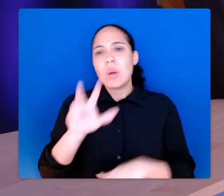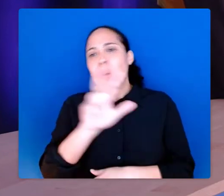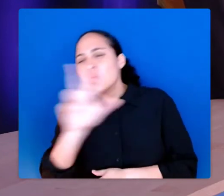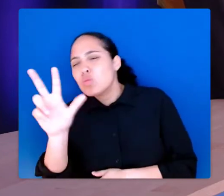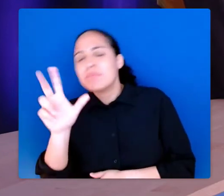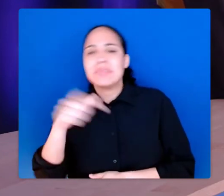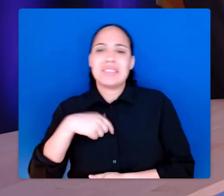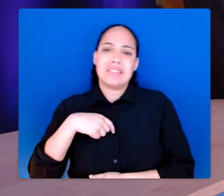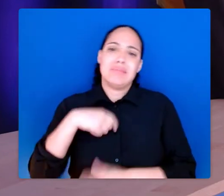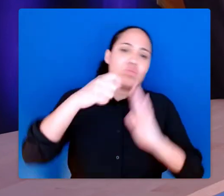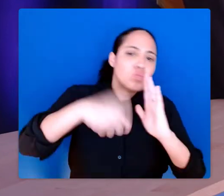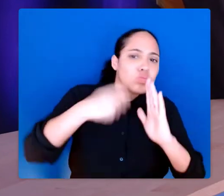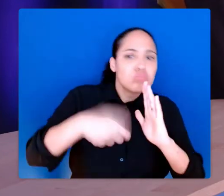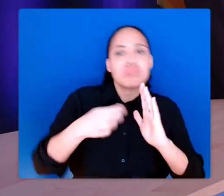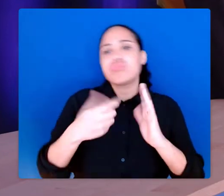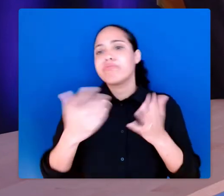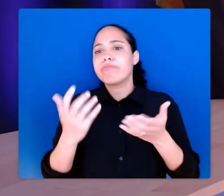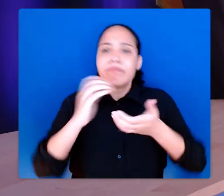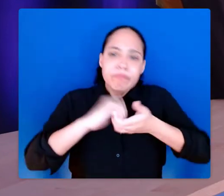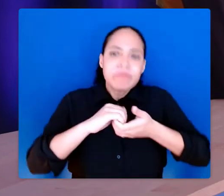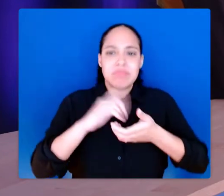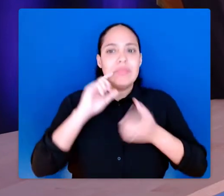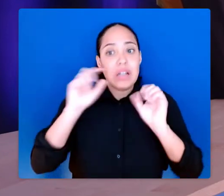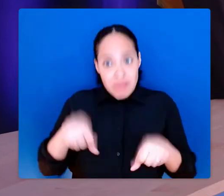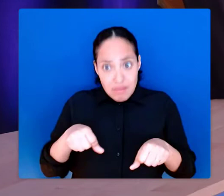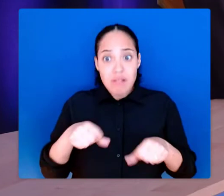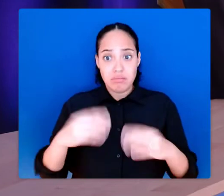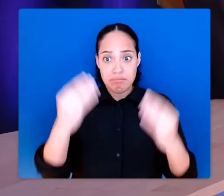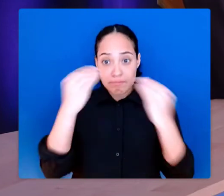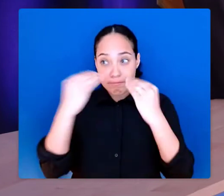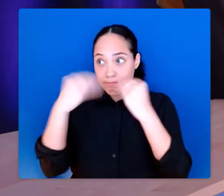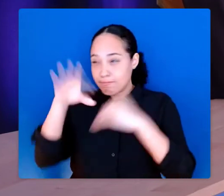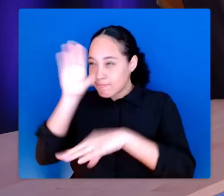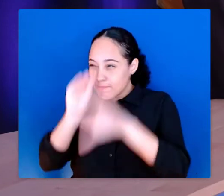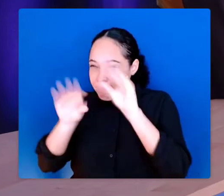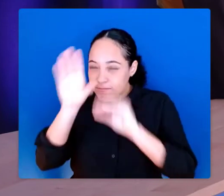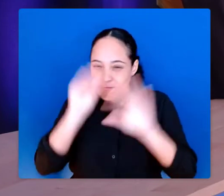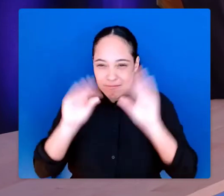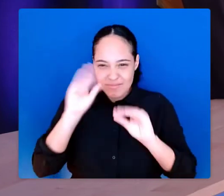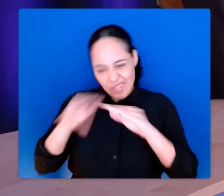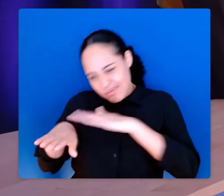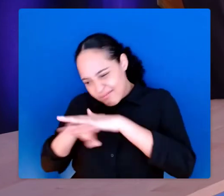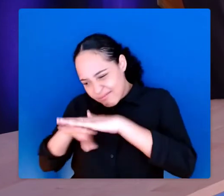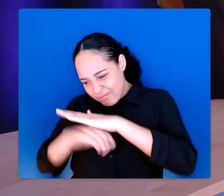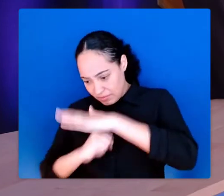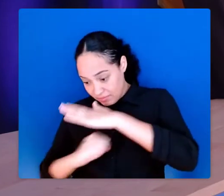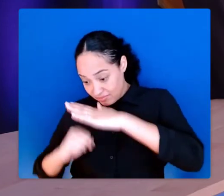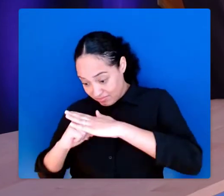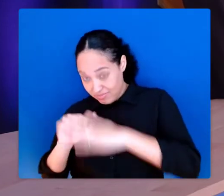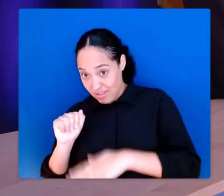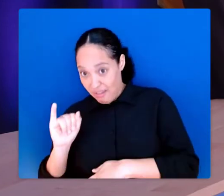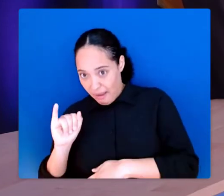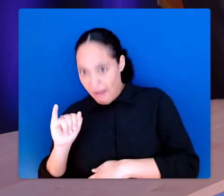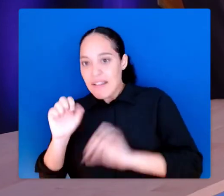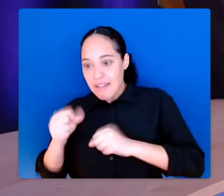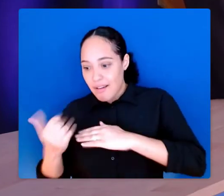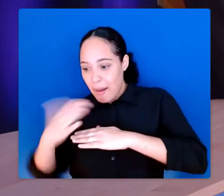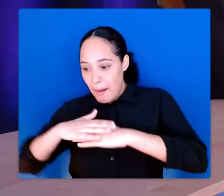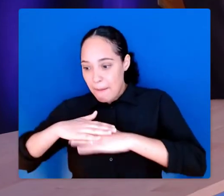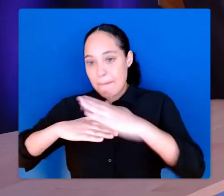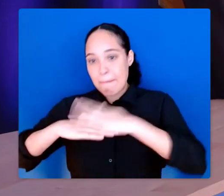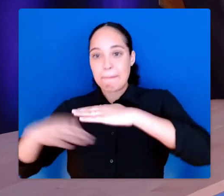Microsoft, right? So we were hacking alongside Microsoft employees, and one project which I had joined was for sign language.